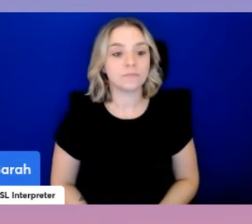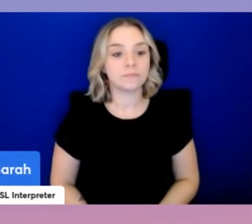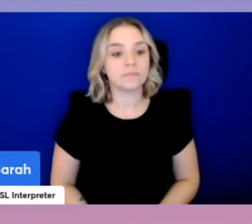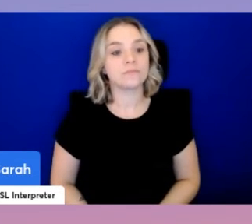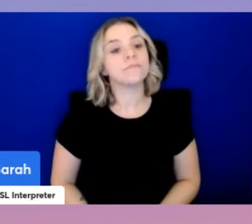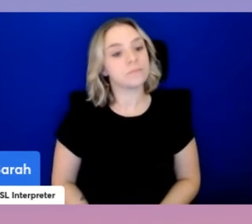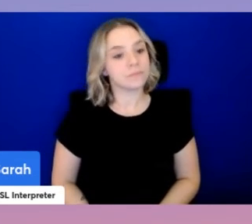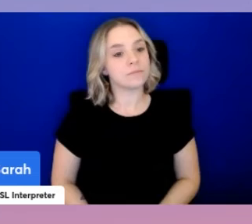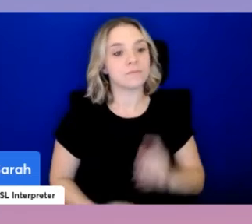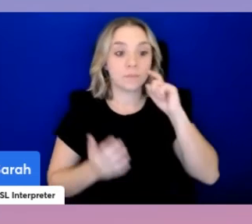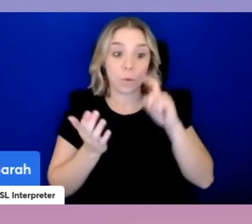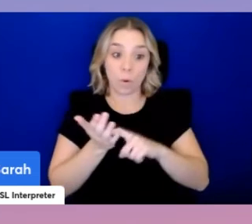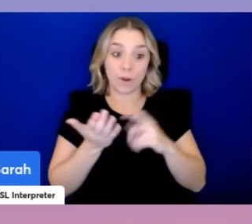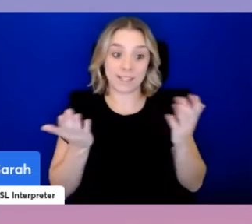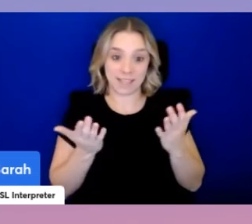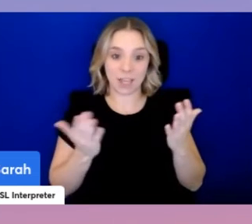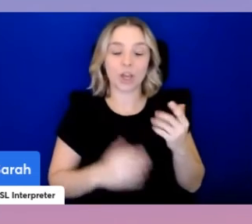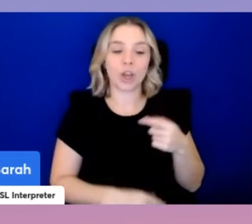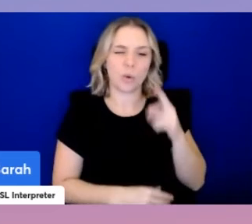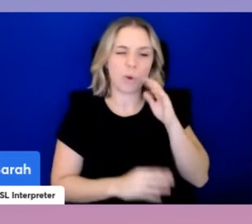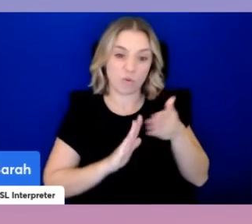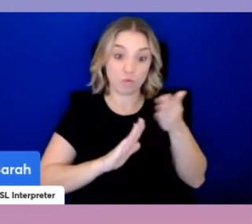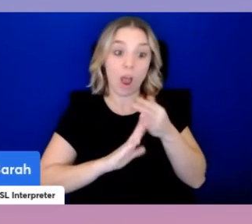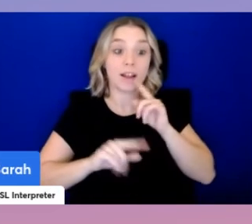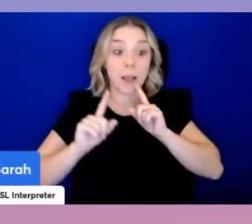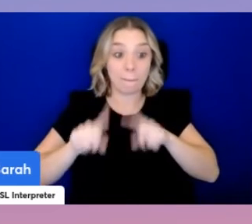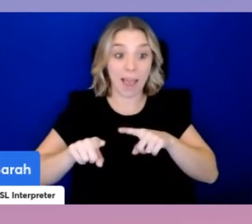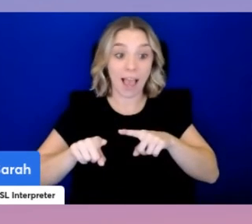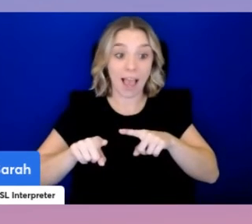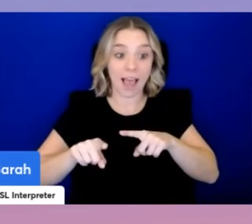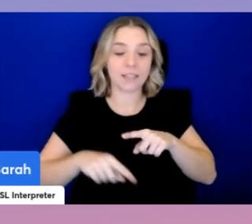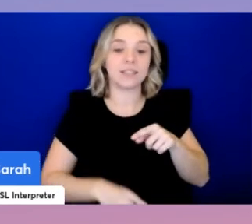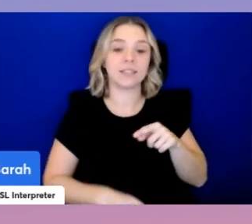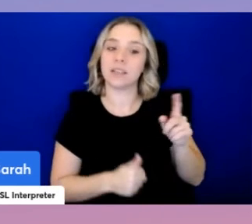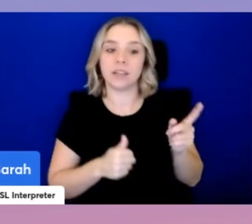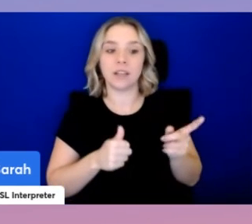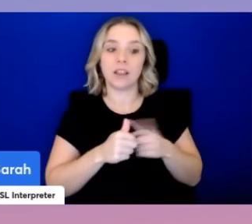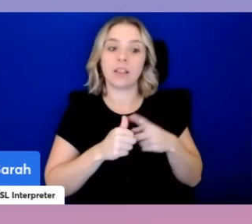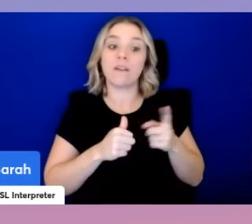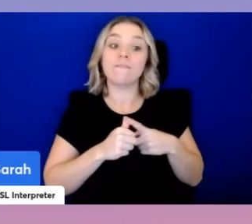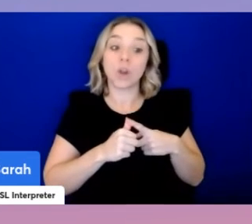So as you can see here, it's going to run the command. This first